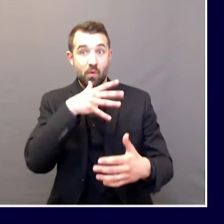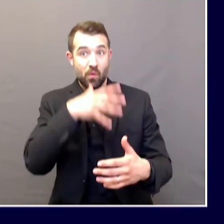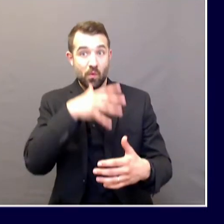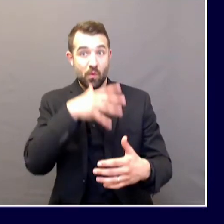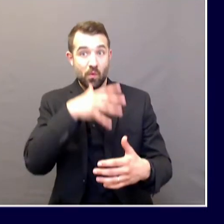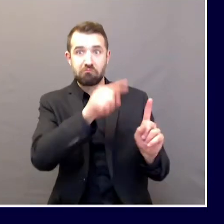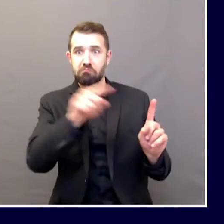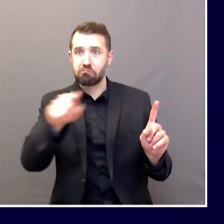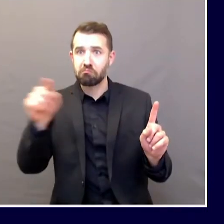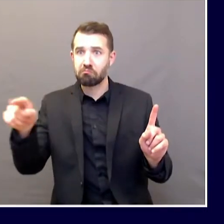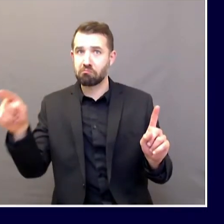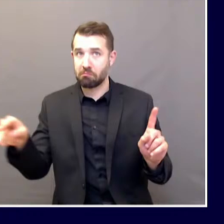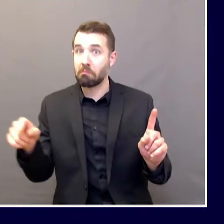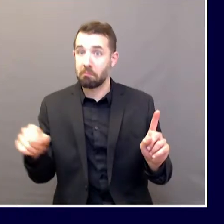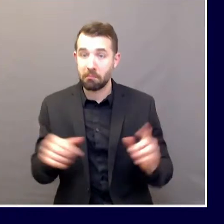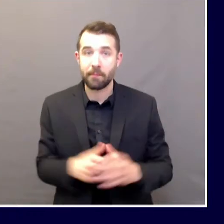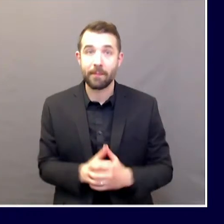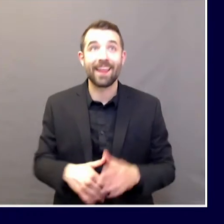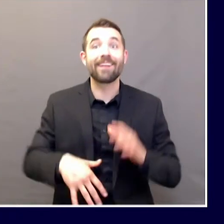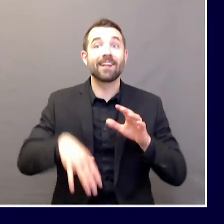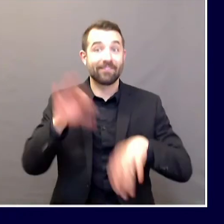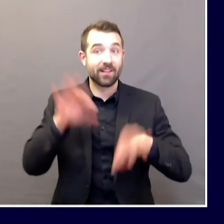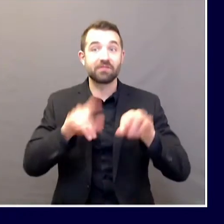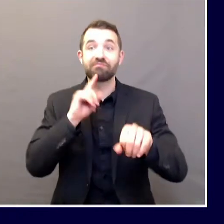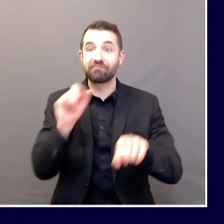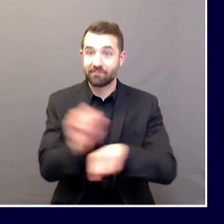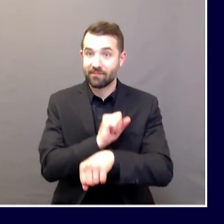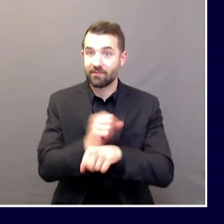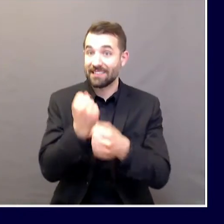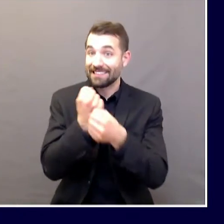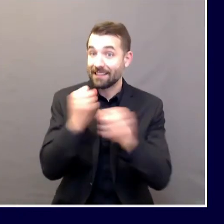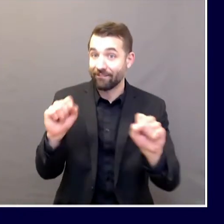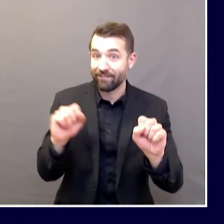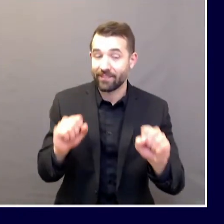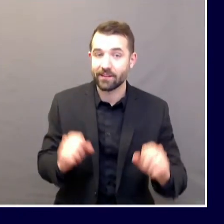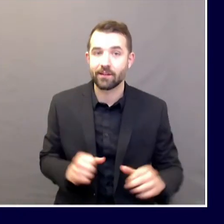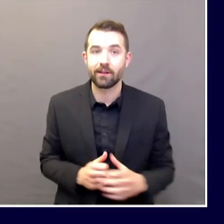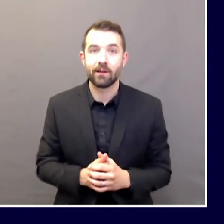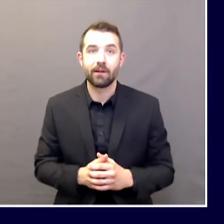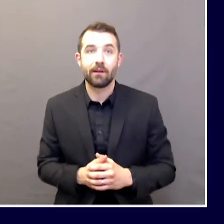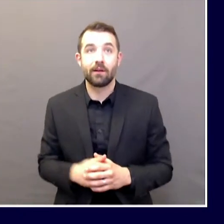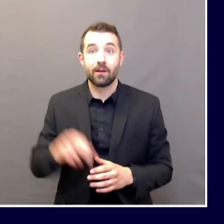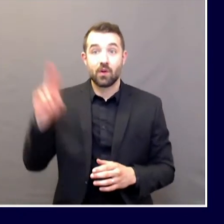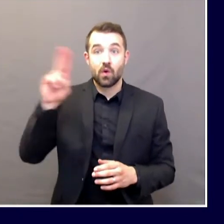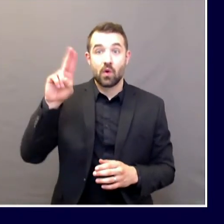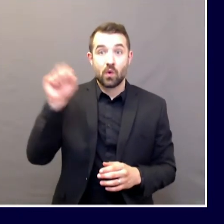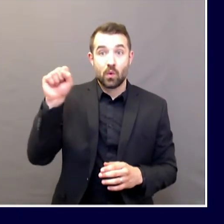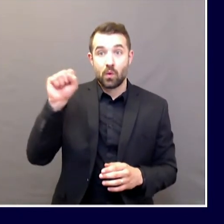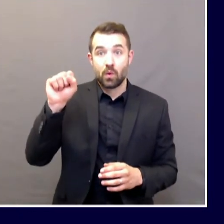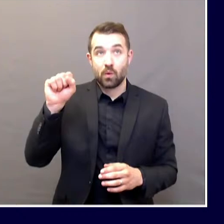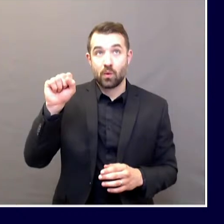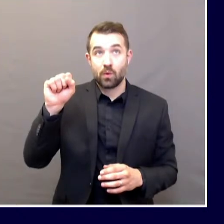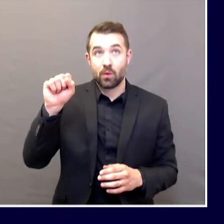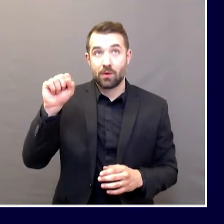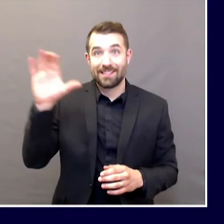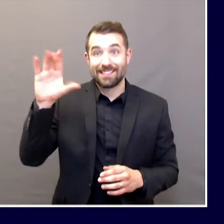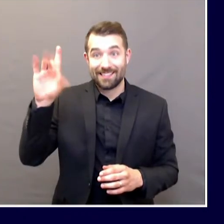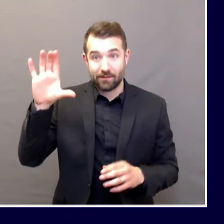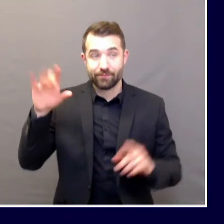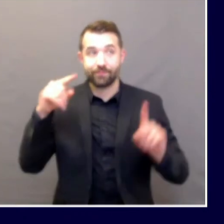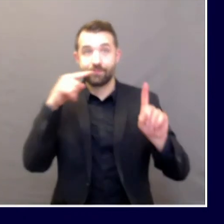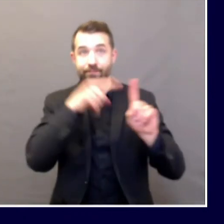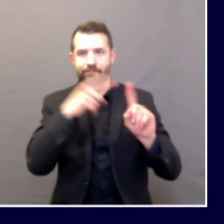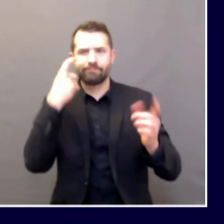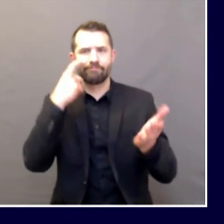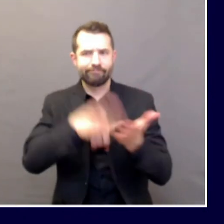that, CDC has recognized the safety and efficacy of the vaccine for pregnant women. I recommend that